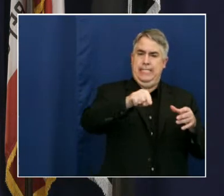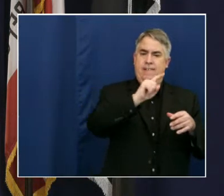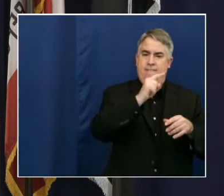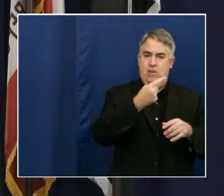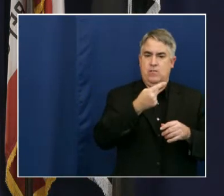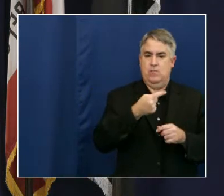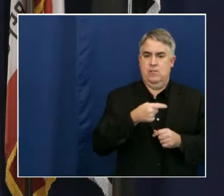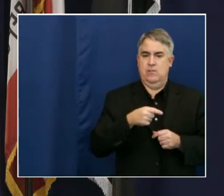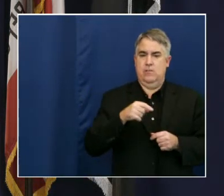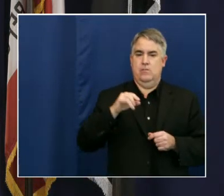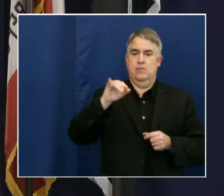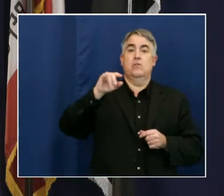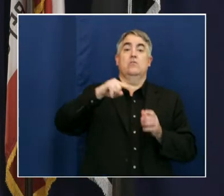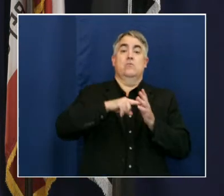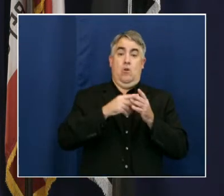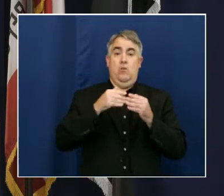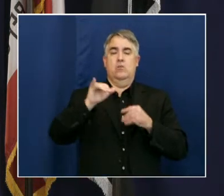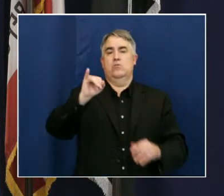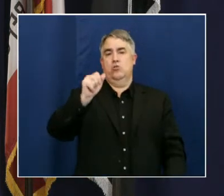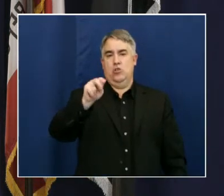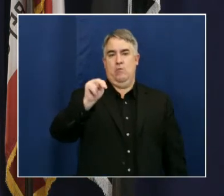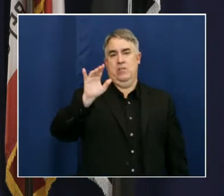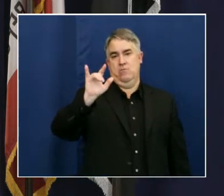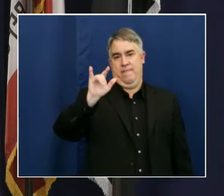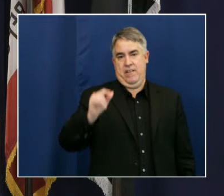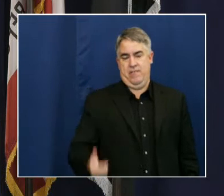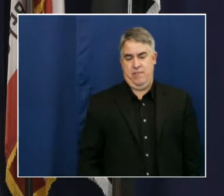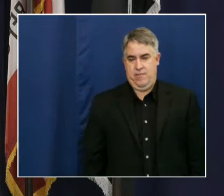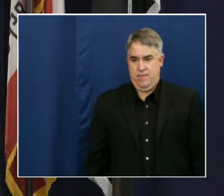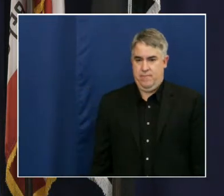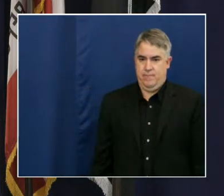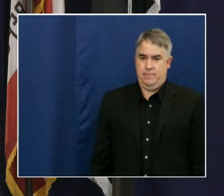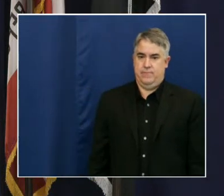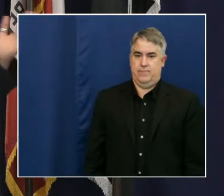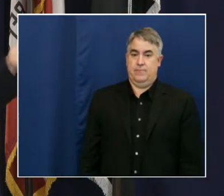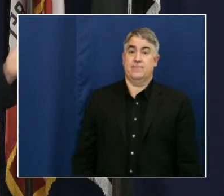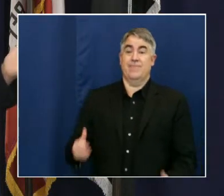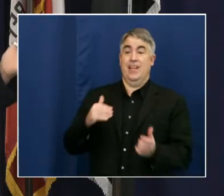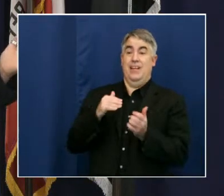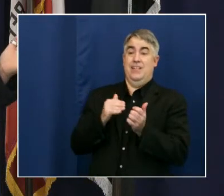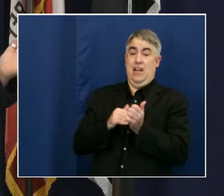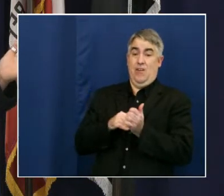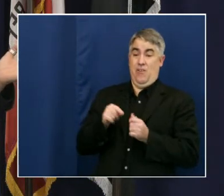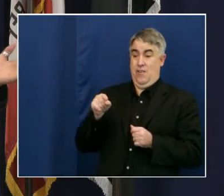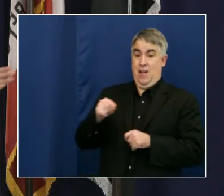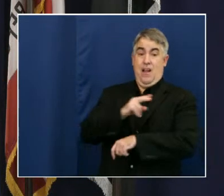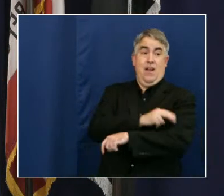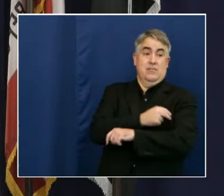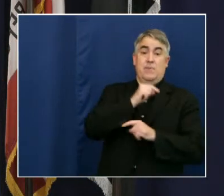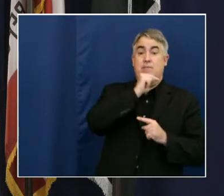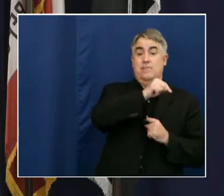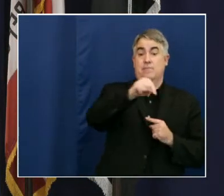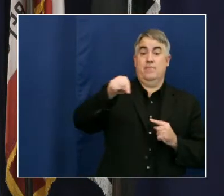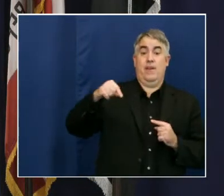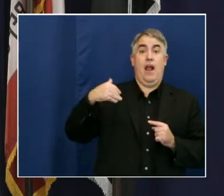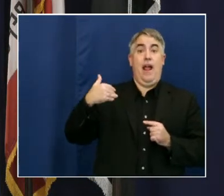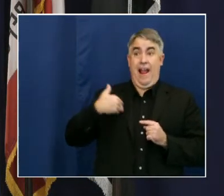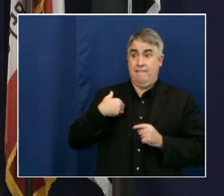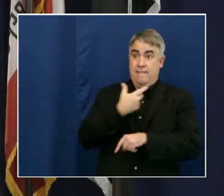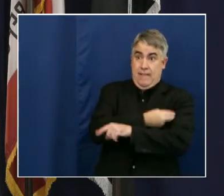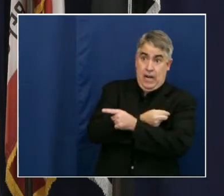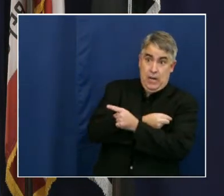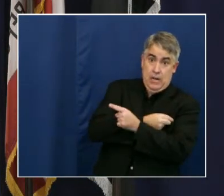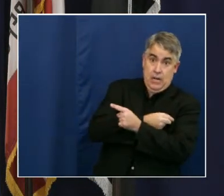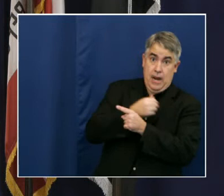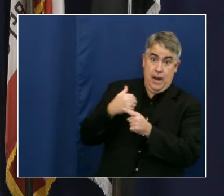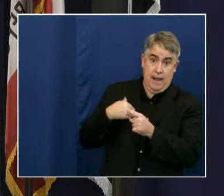the meantime, however, those providers that have vaccines and they have offered it to all of the